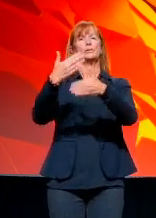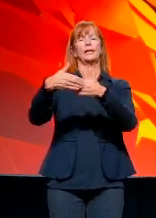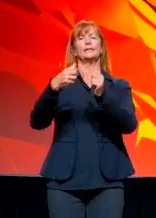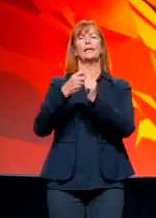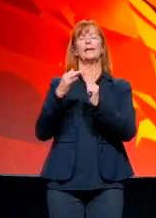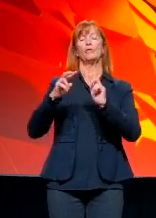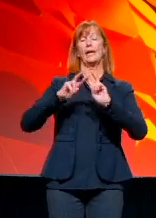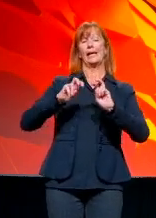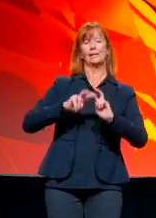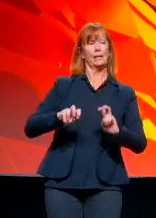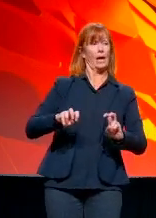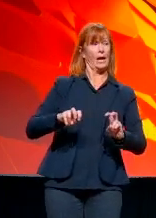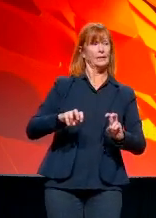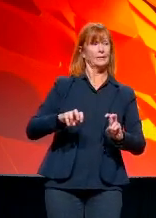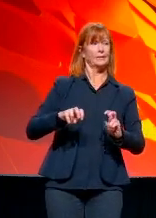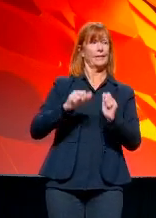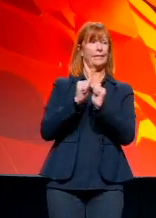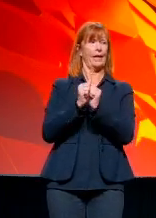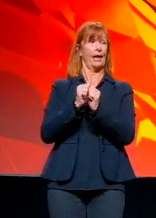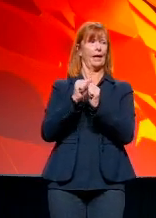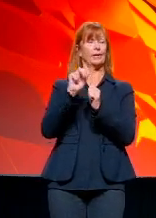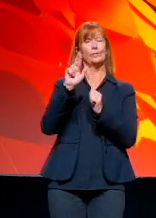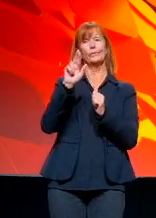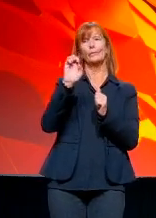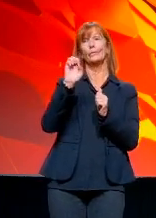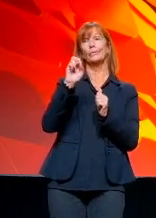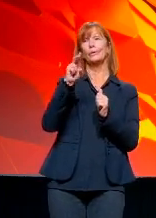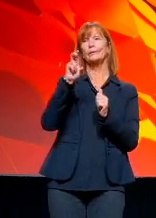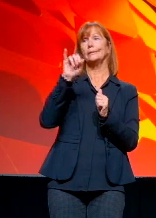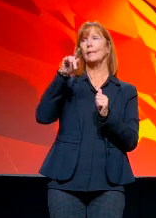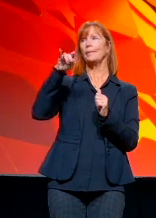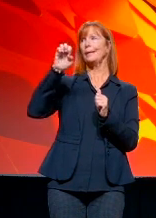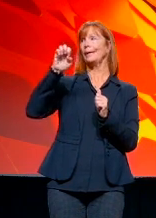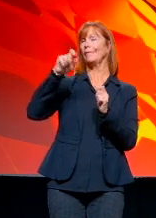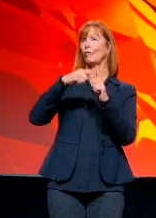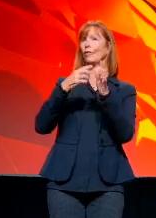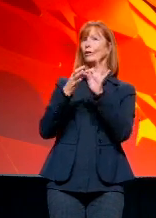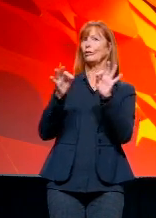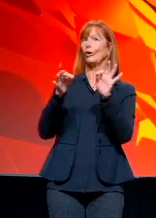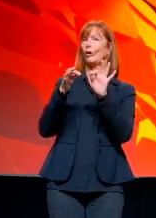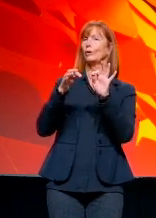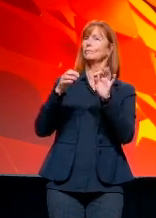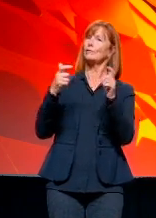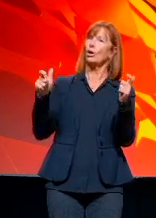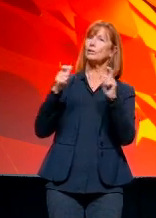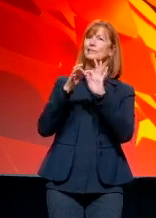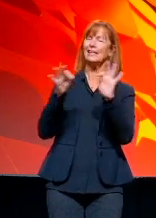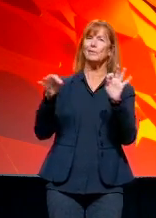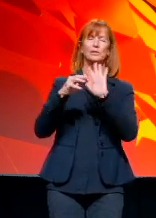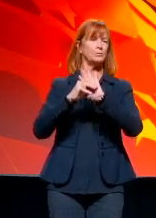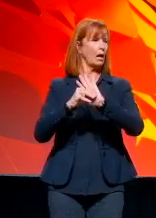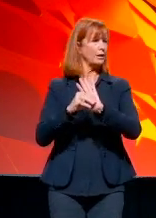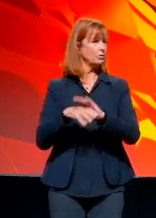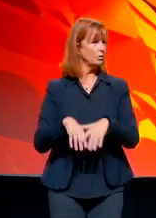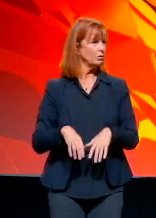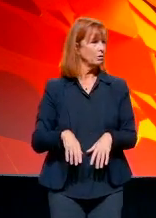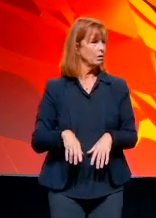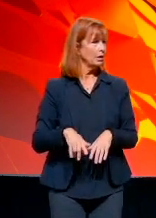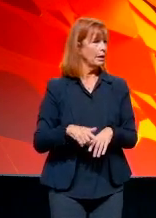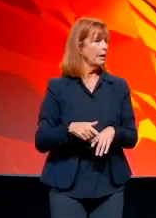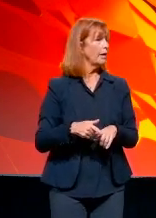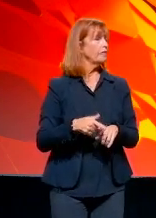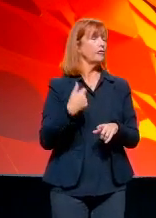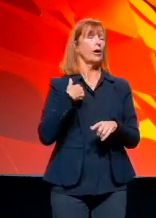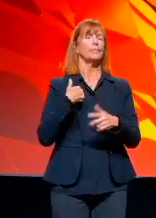the success recipe for how this large language model are built, so I think it really comes from the trinity of